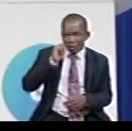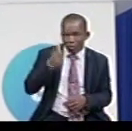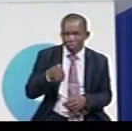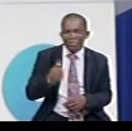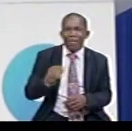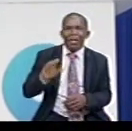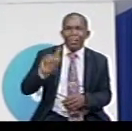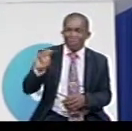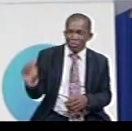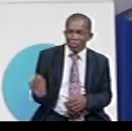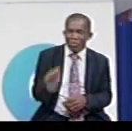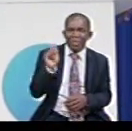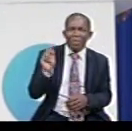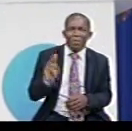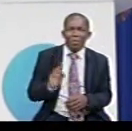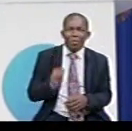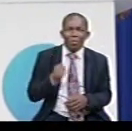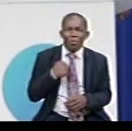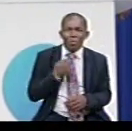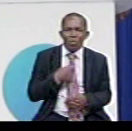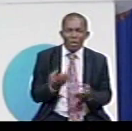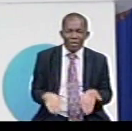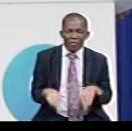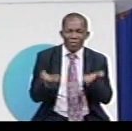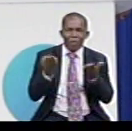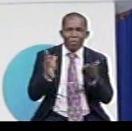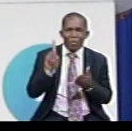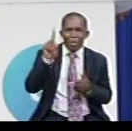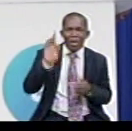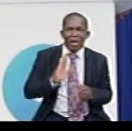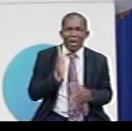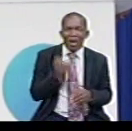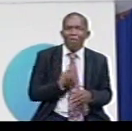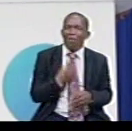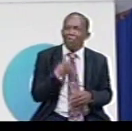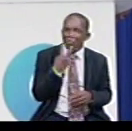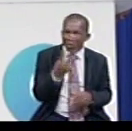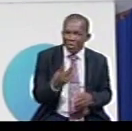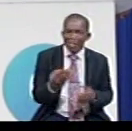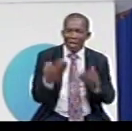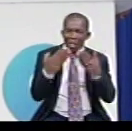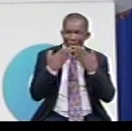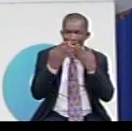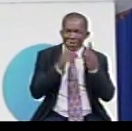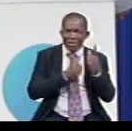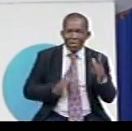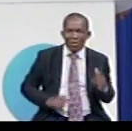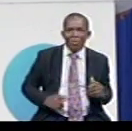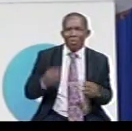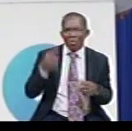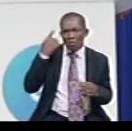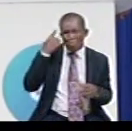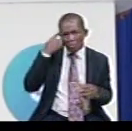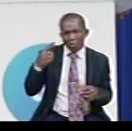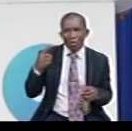We are going to lift up our voice and thank the Lord for the past 3 days.